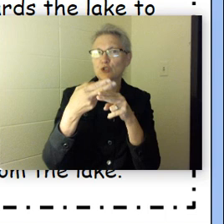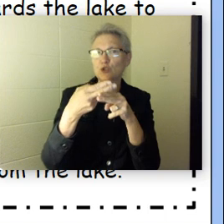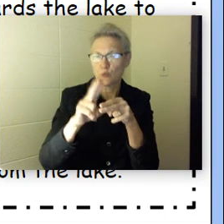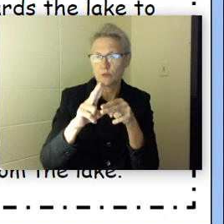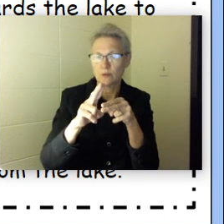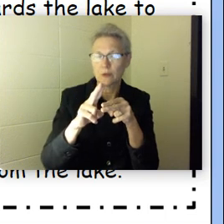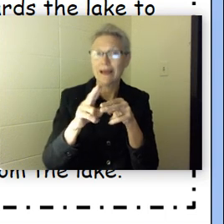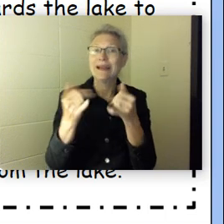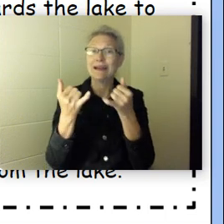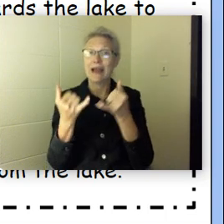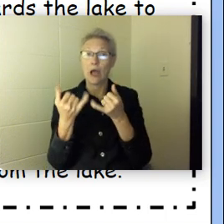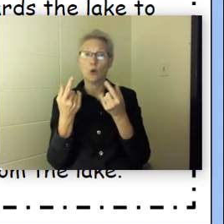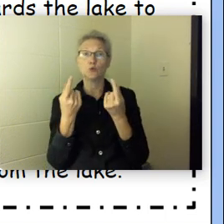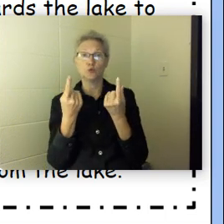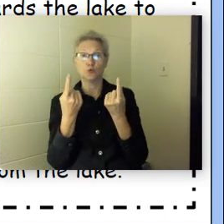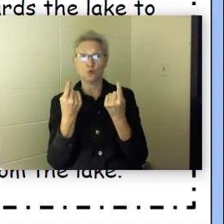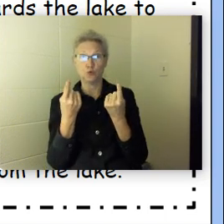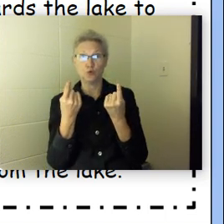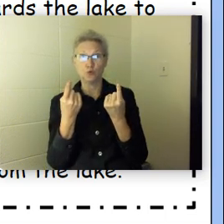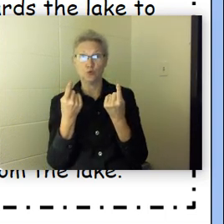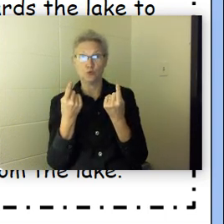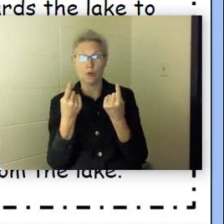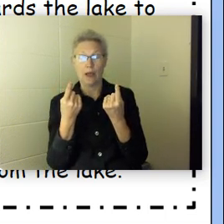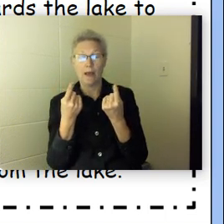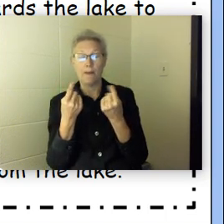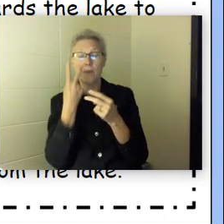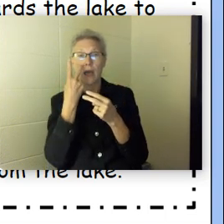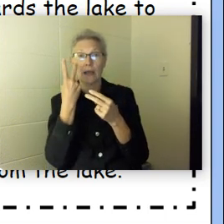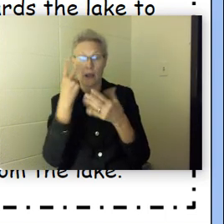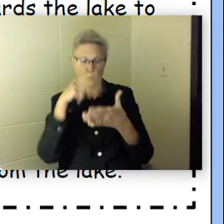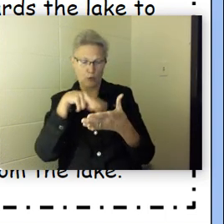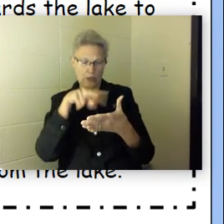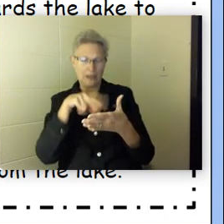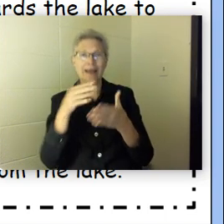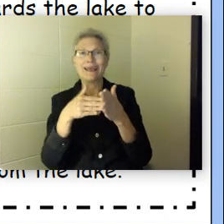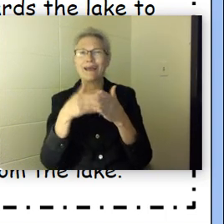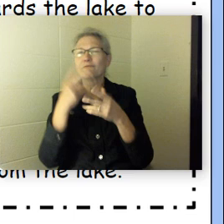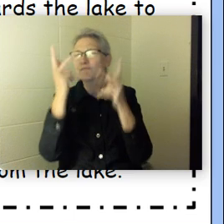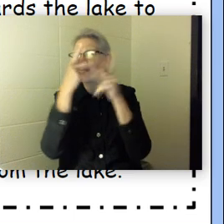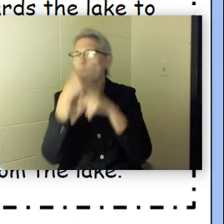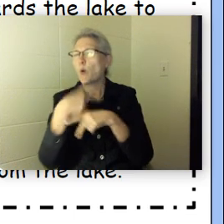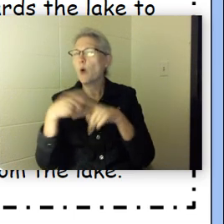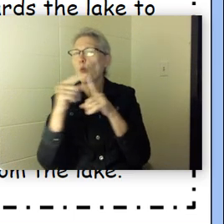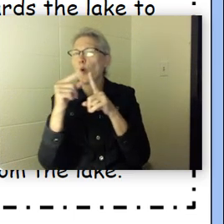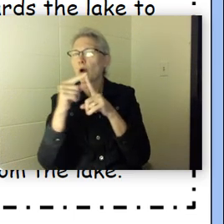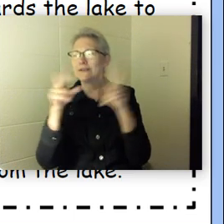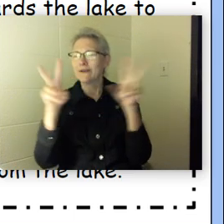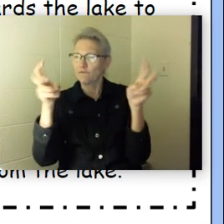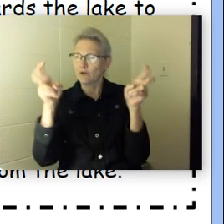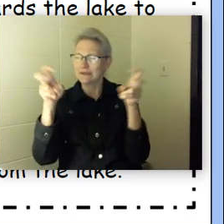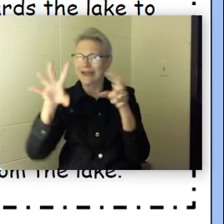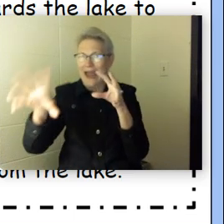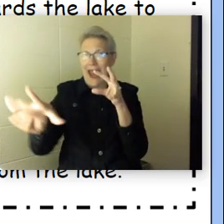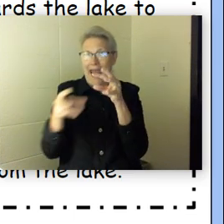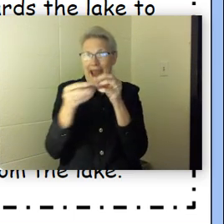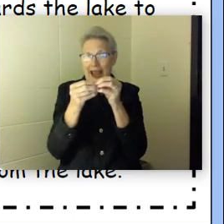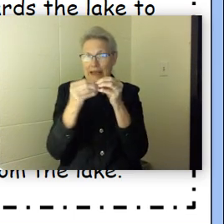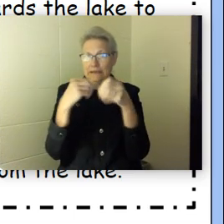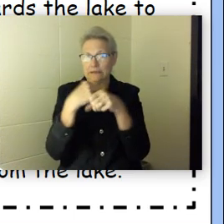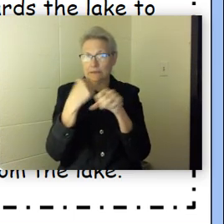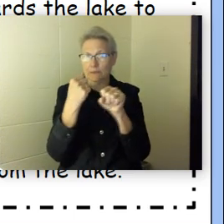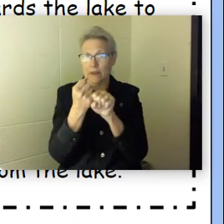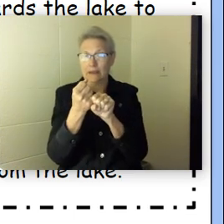now what we're going to do is we're going to look back at my text, and this time we're going to figure out what words and phrases can I add to make